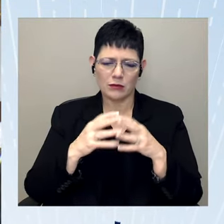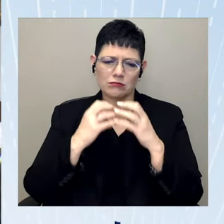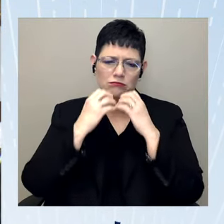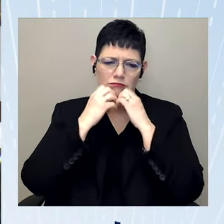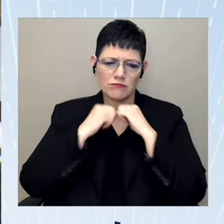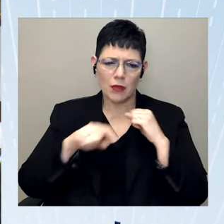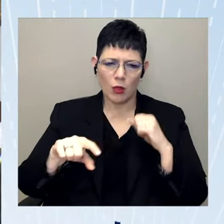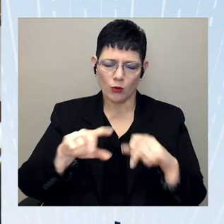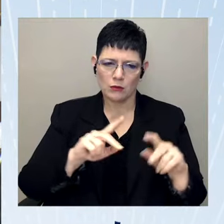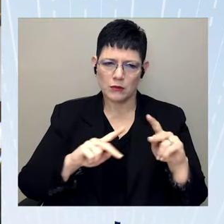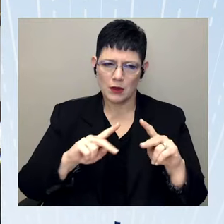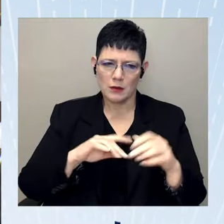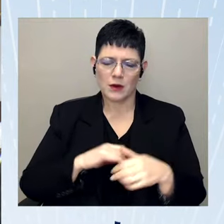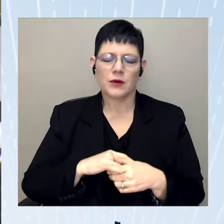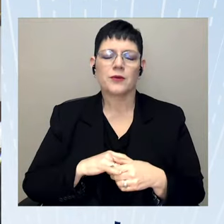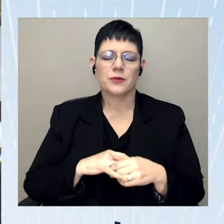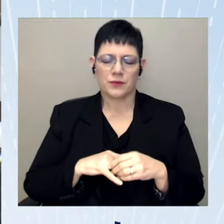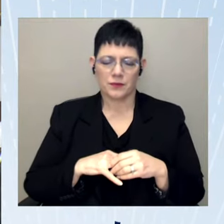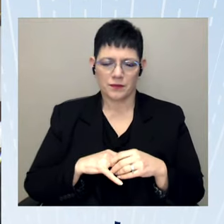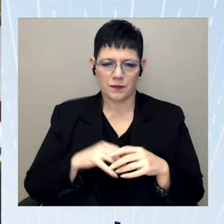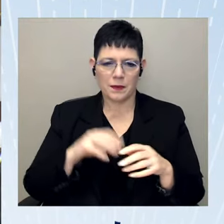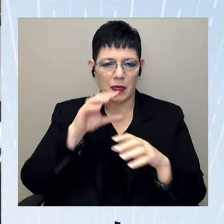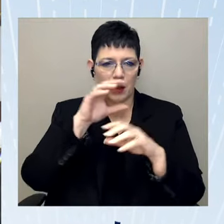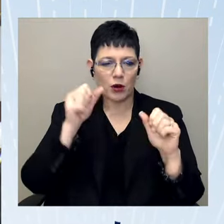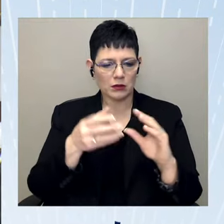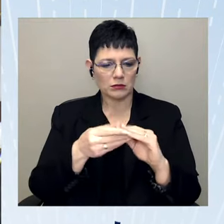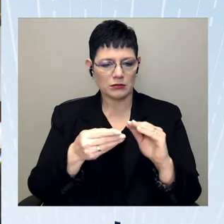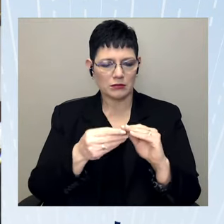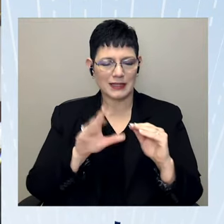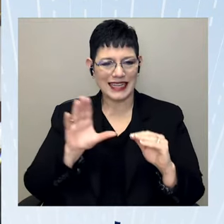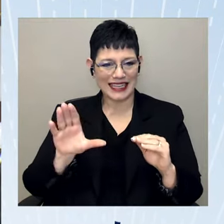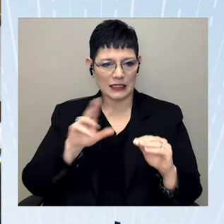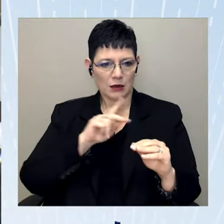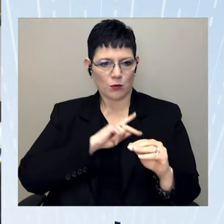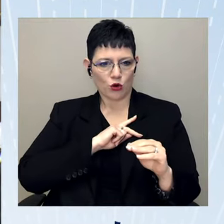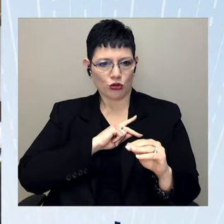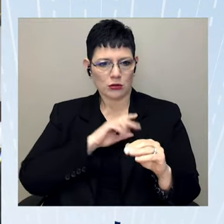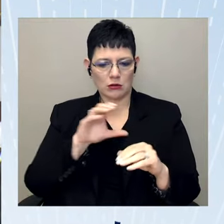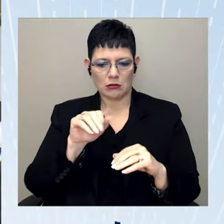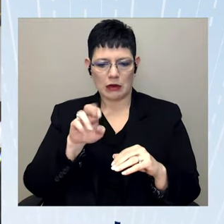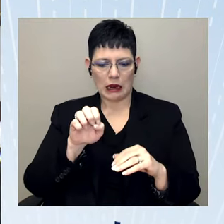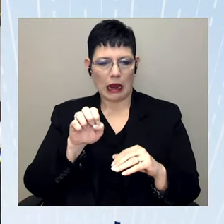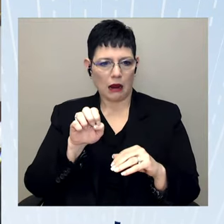He also shared on Tuesday, he shared his own personal care story,